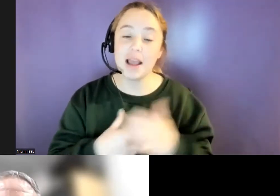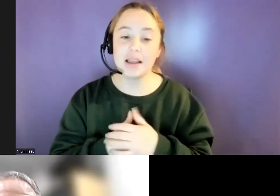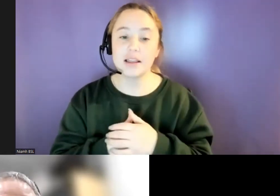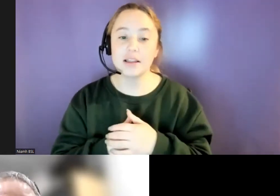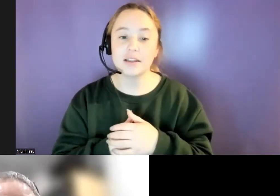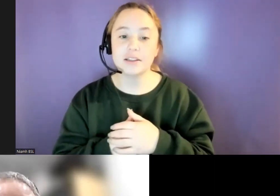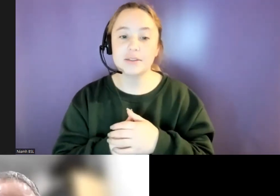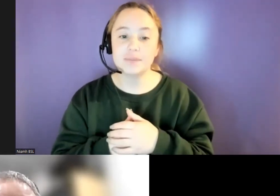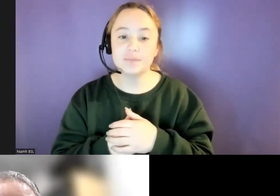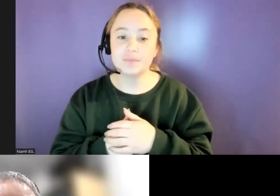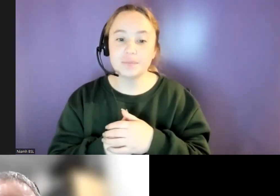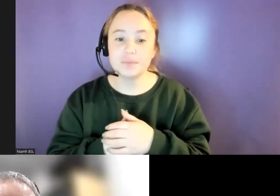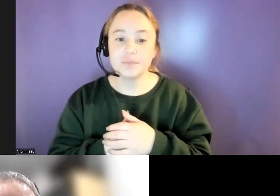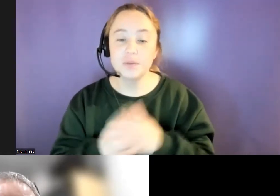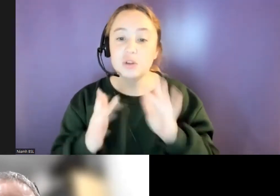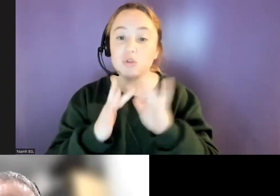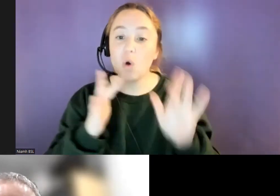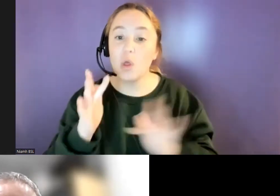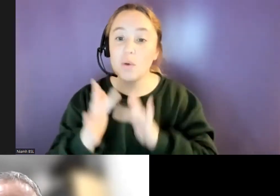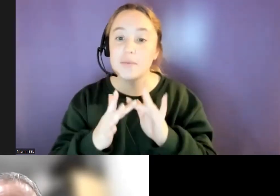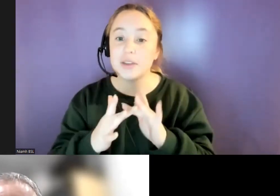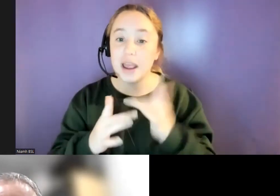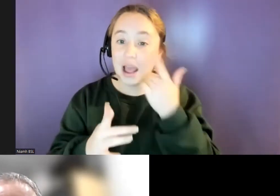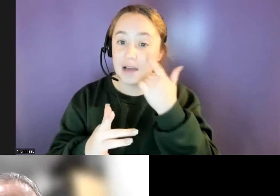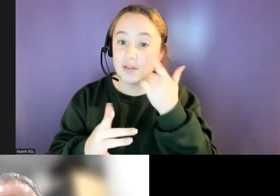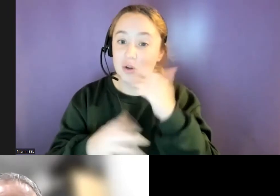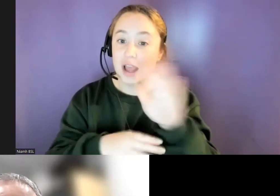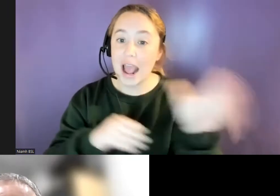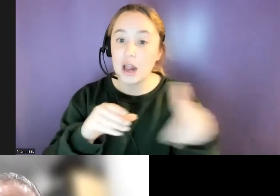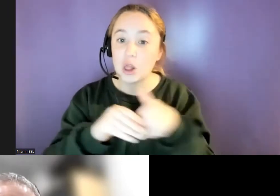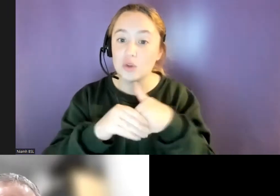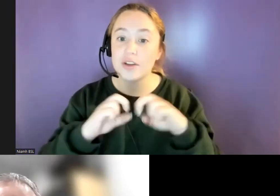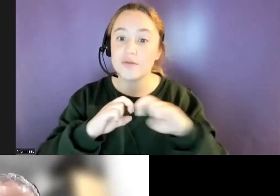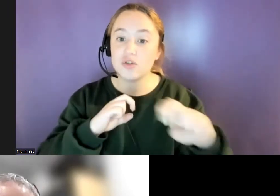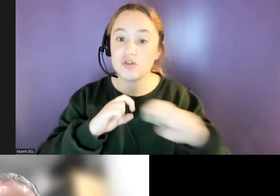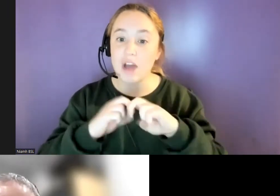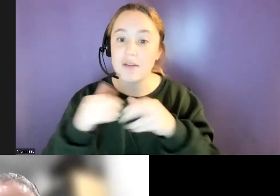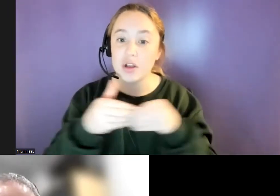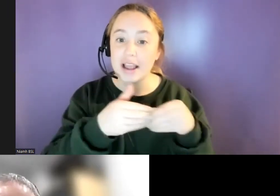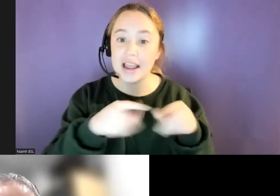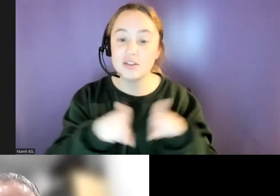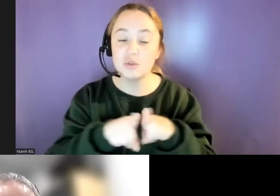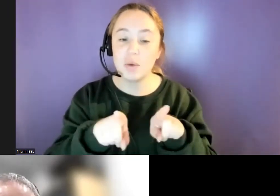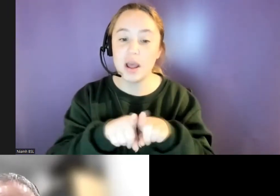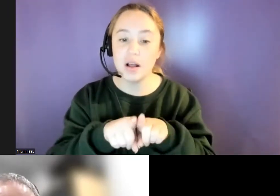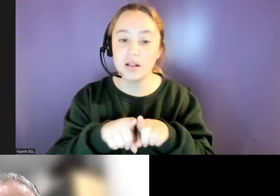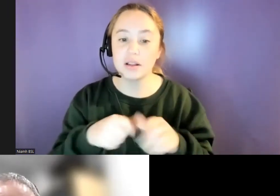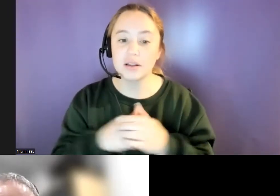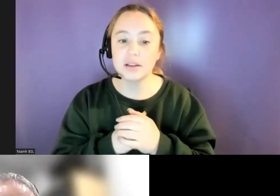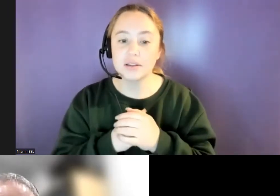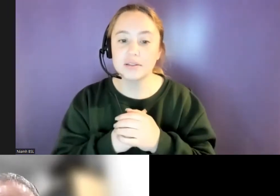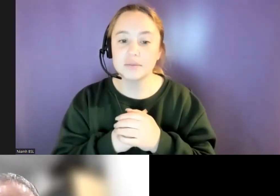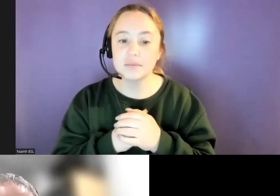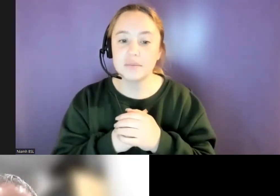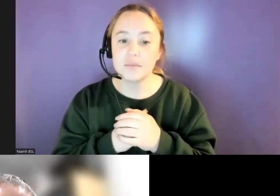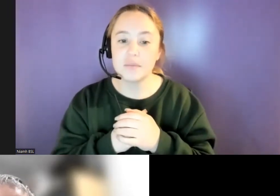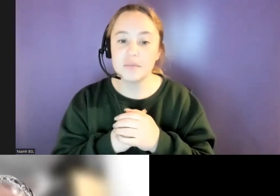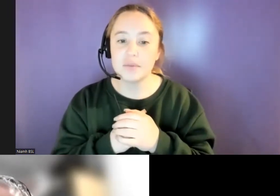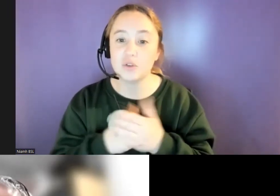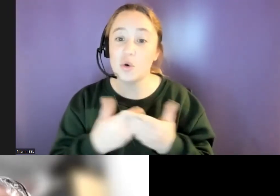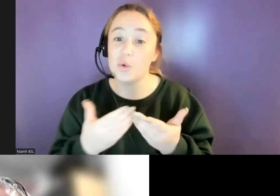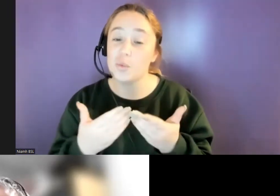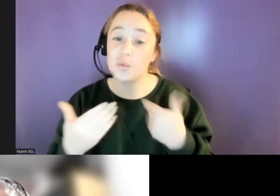you're on the website as well, please have a look at our inclusive travel guide. And once again, we're always open to